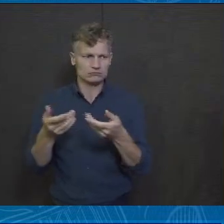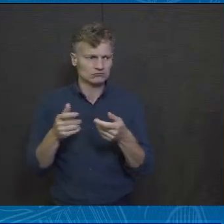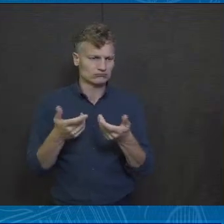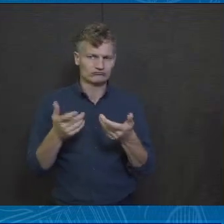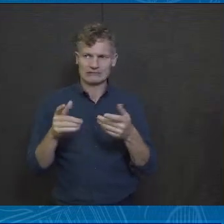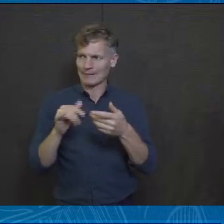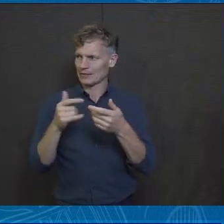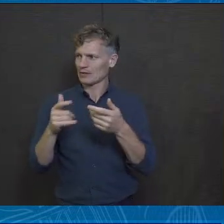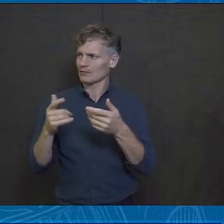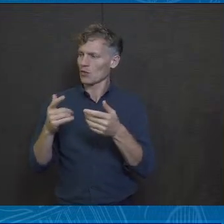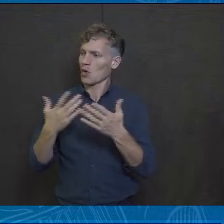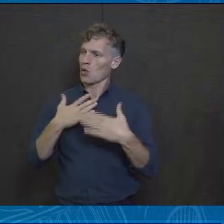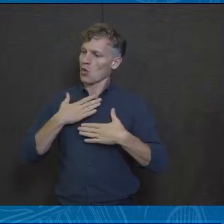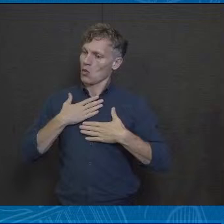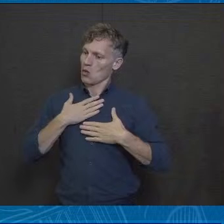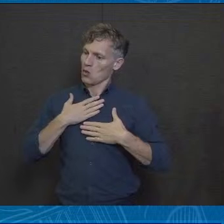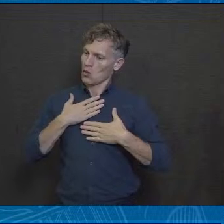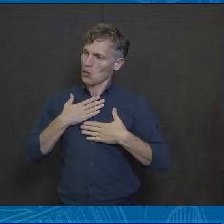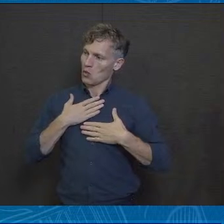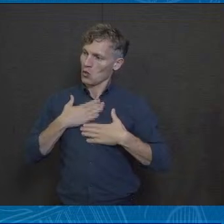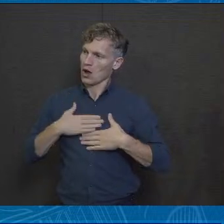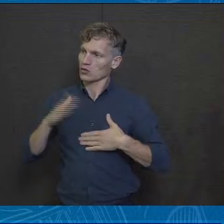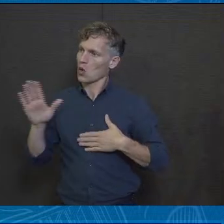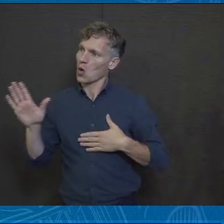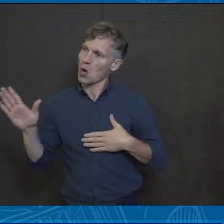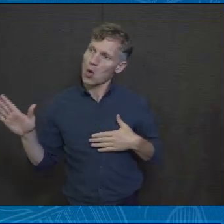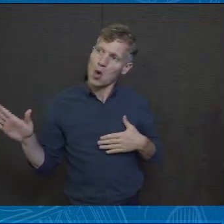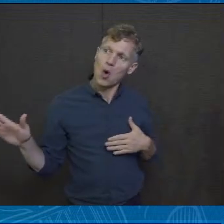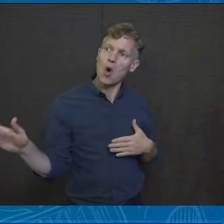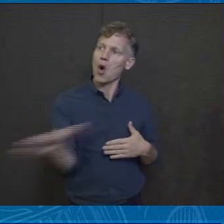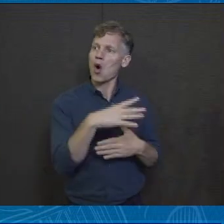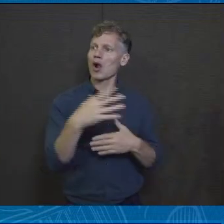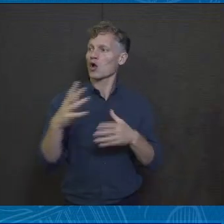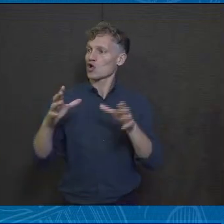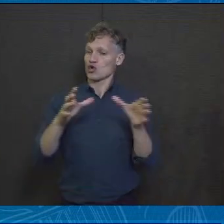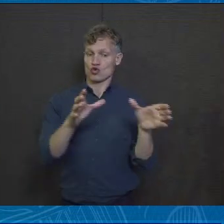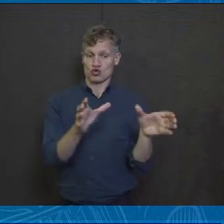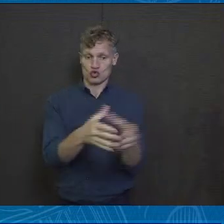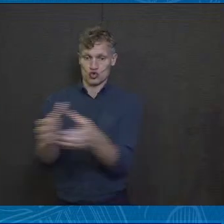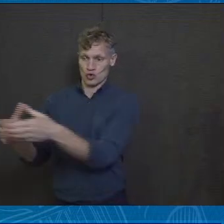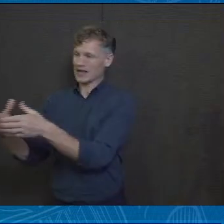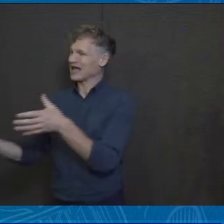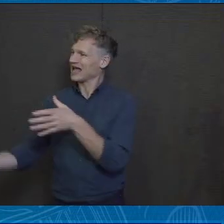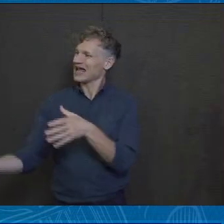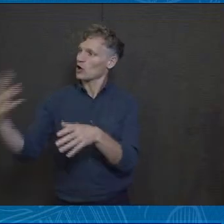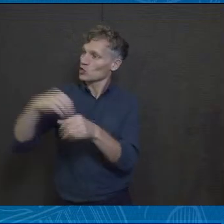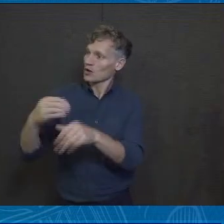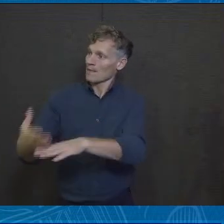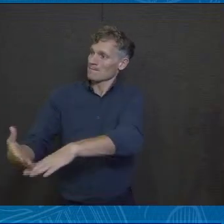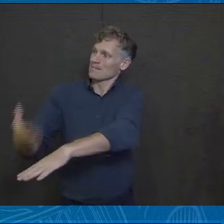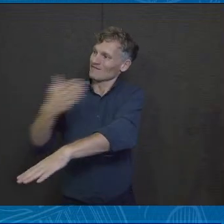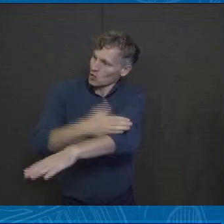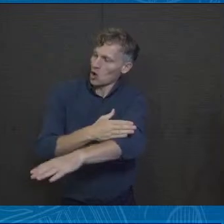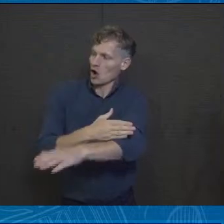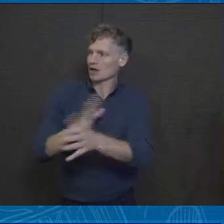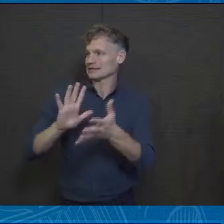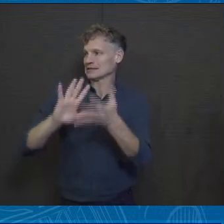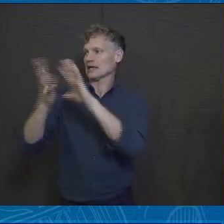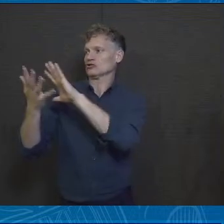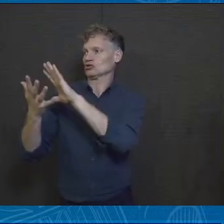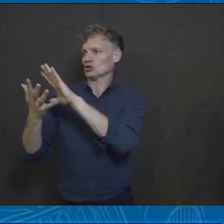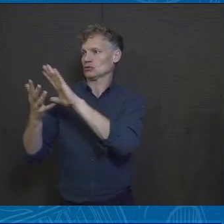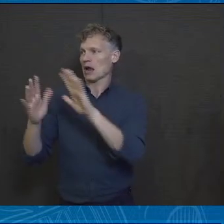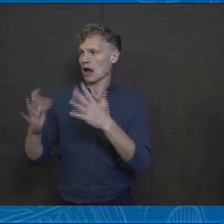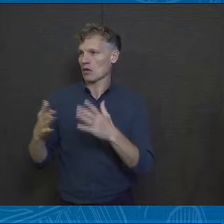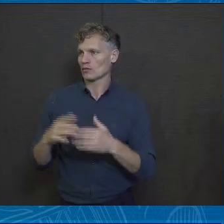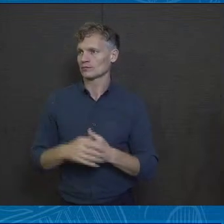that all inclusivity vulnerability groups are included in the assessment group before disasters happen. I thank you.